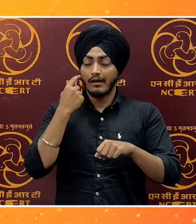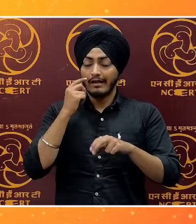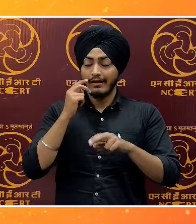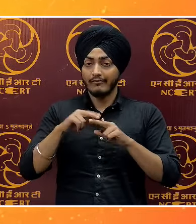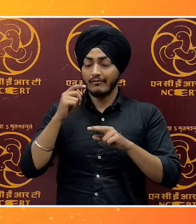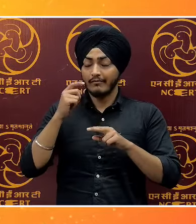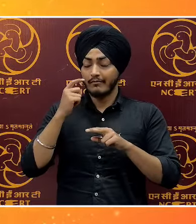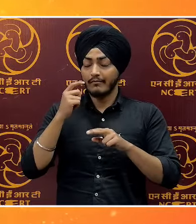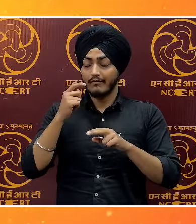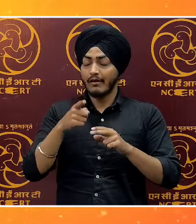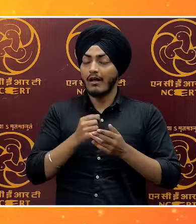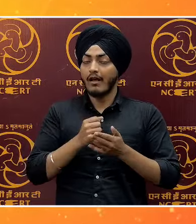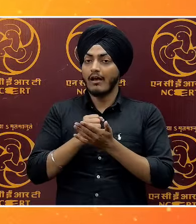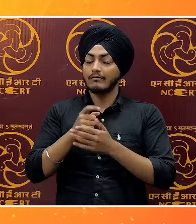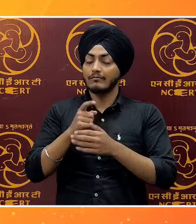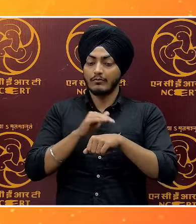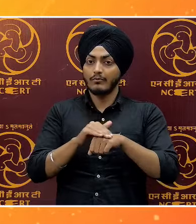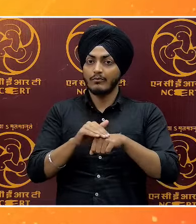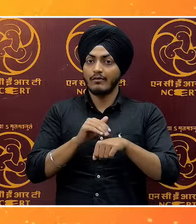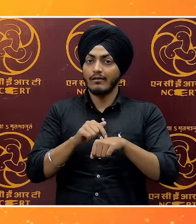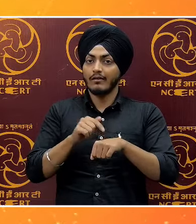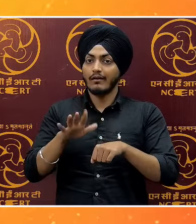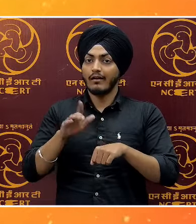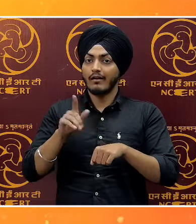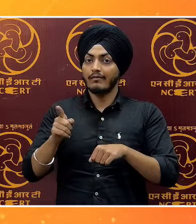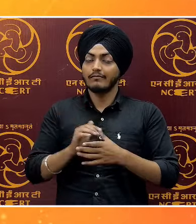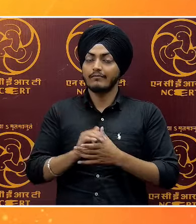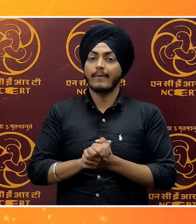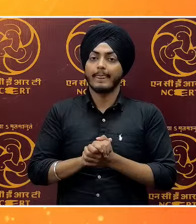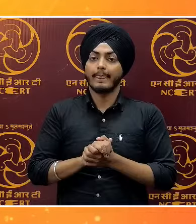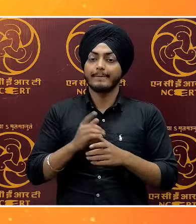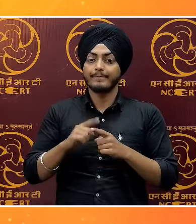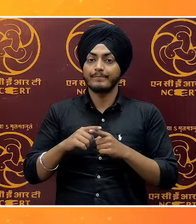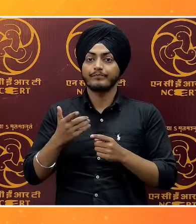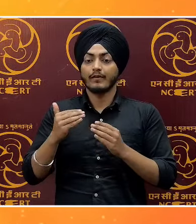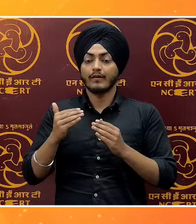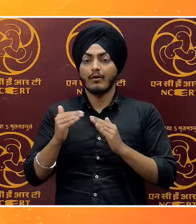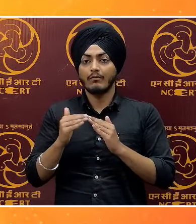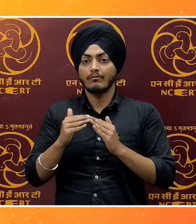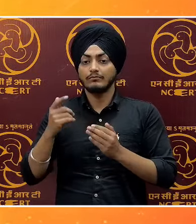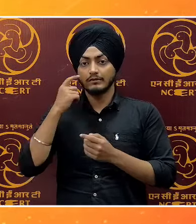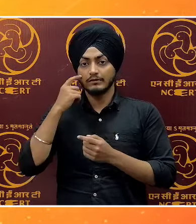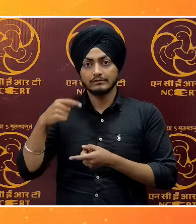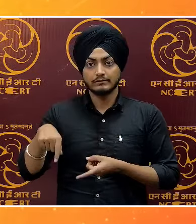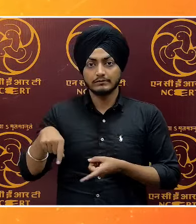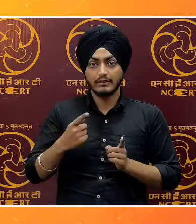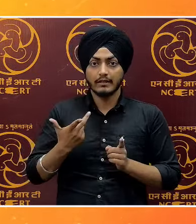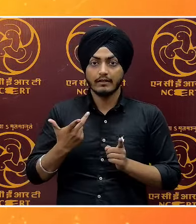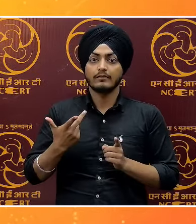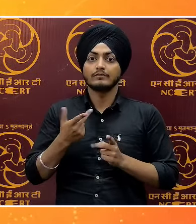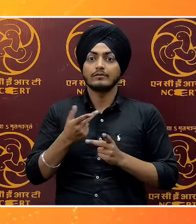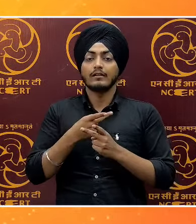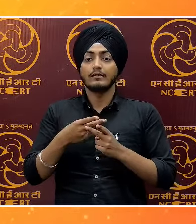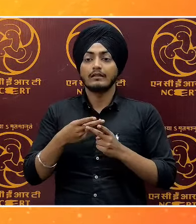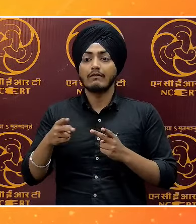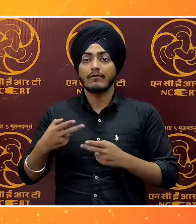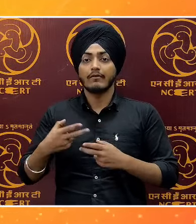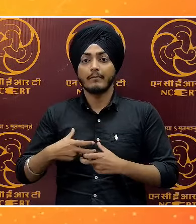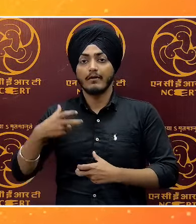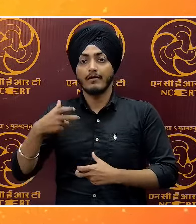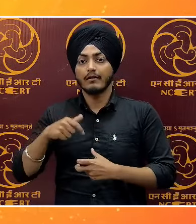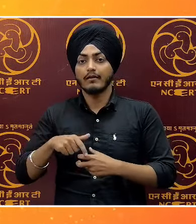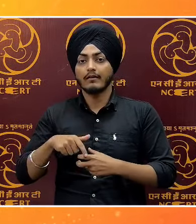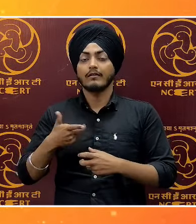small buildings, houses, road, street. Basically, it is a multi-sensory model where we have